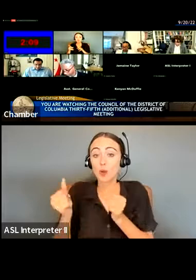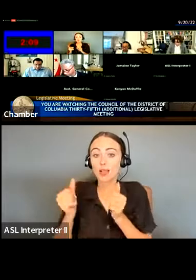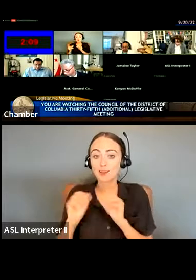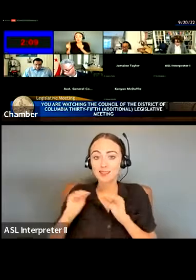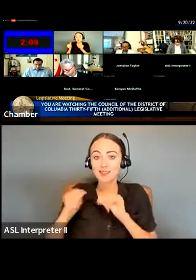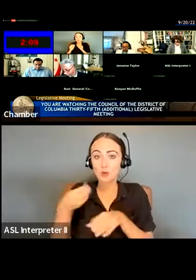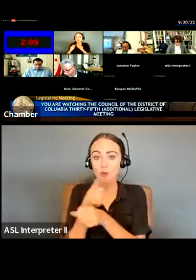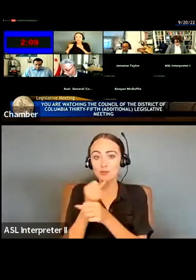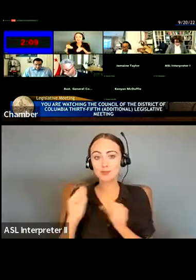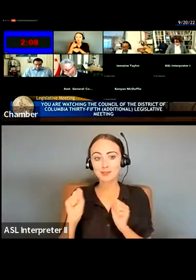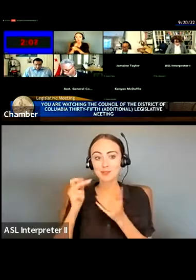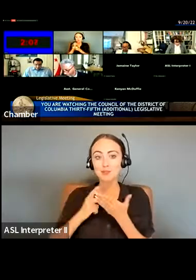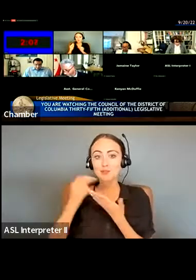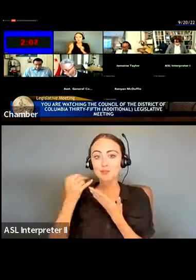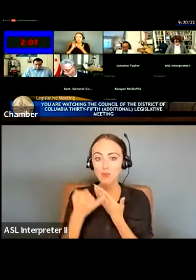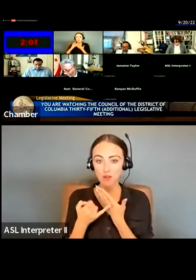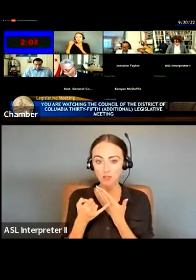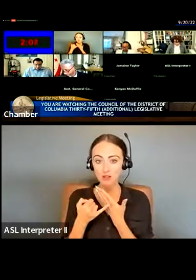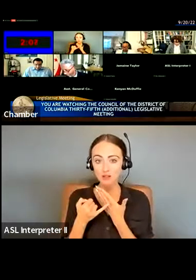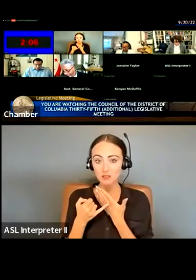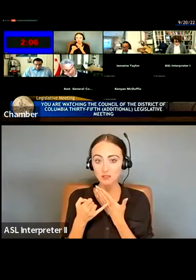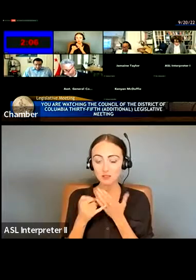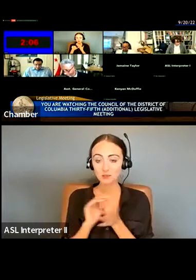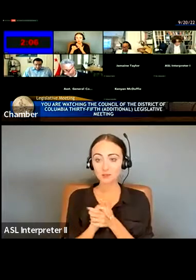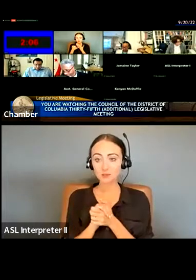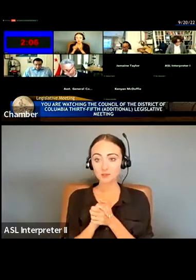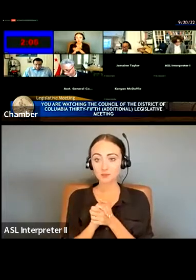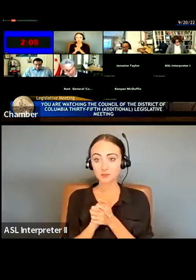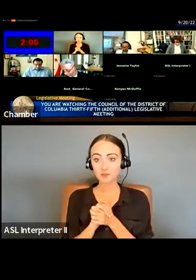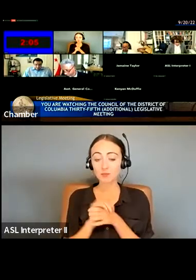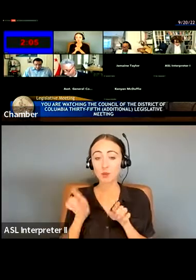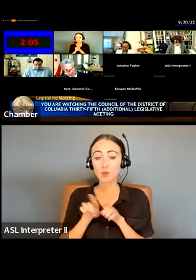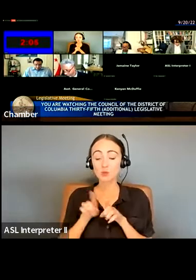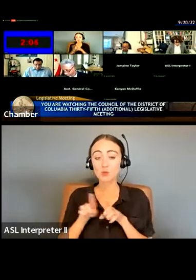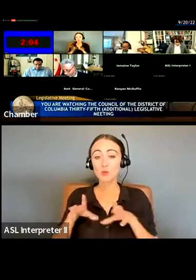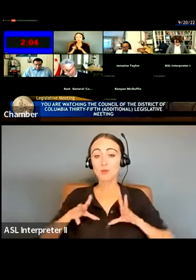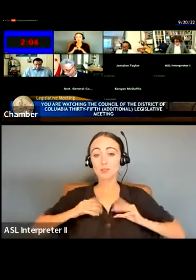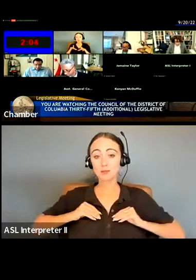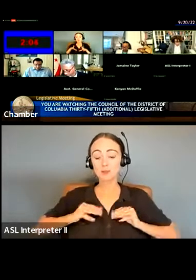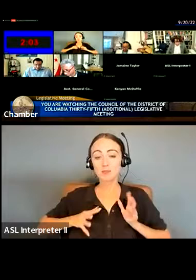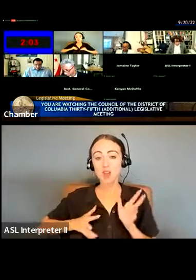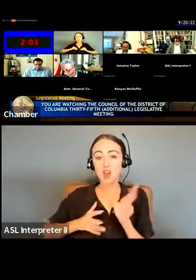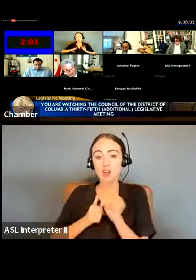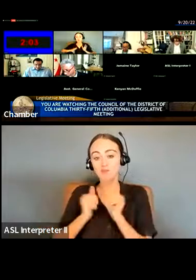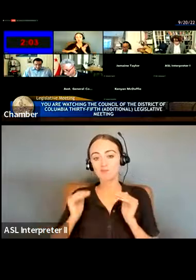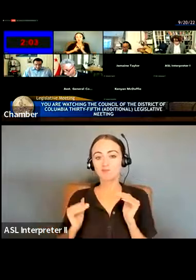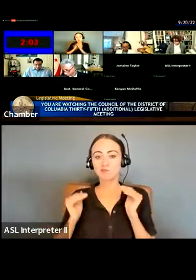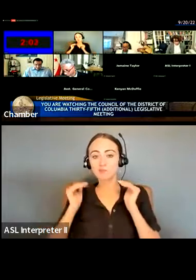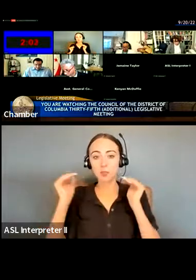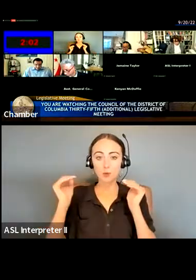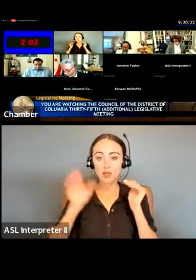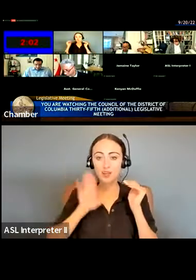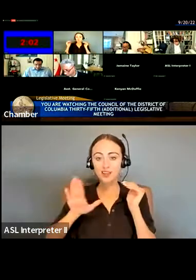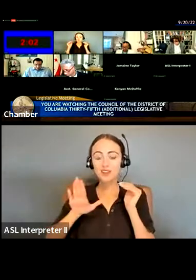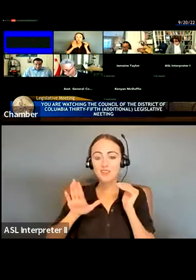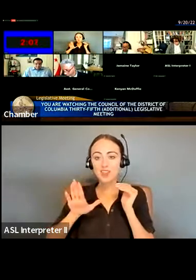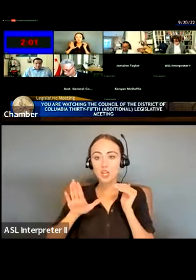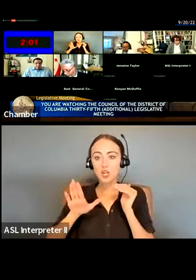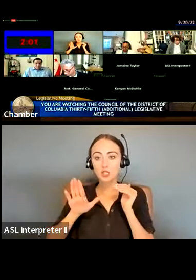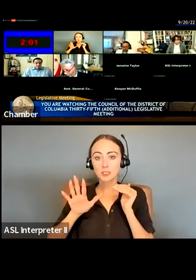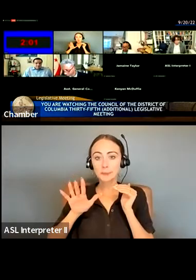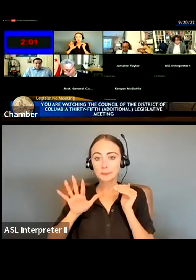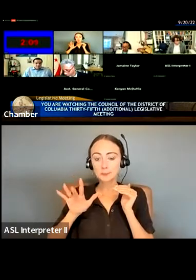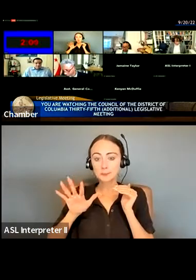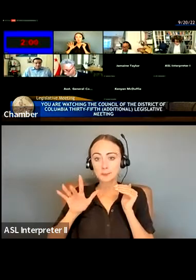safety projects and to adopt an upgrading of their tactical